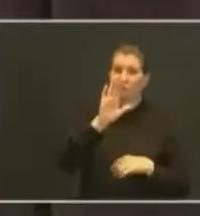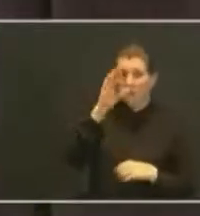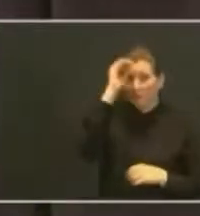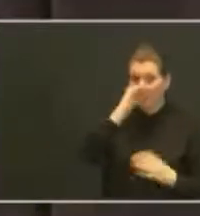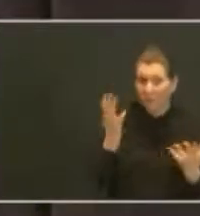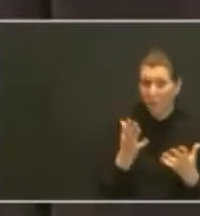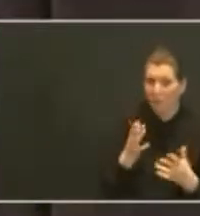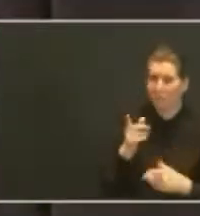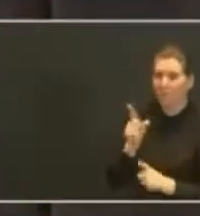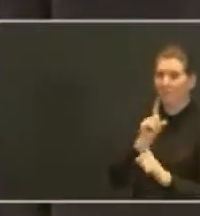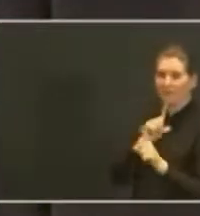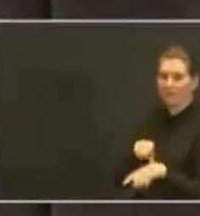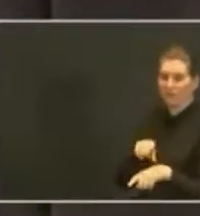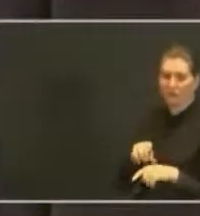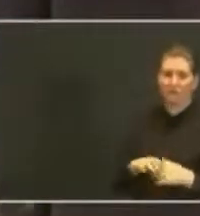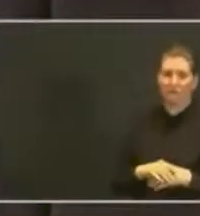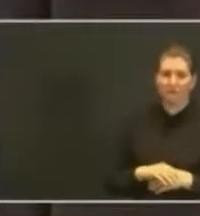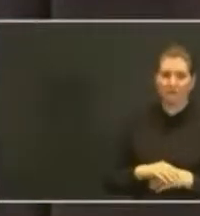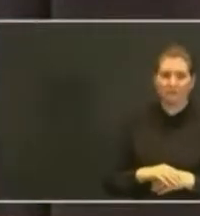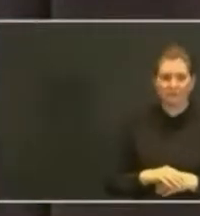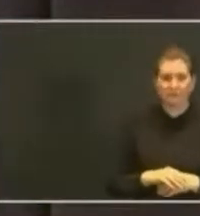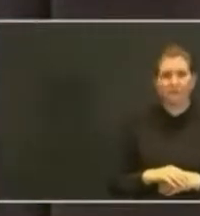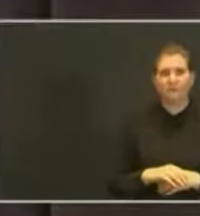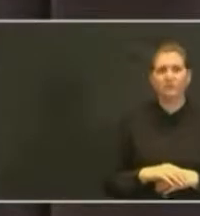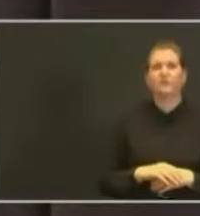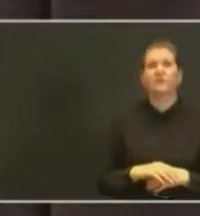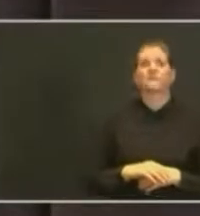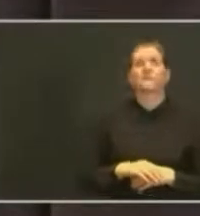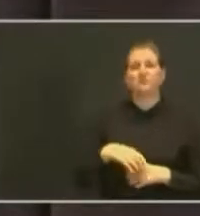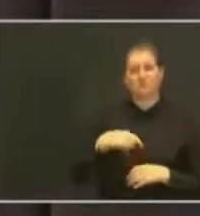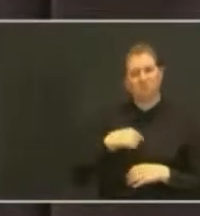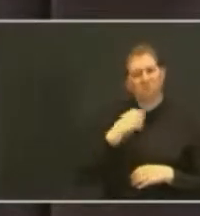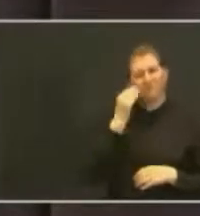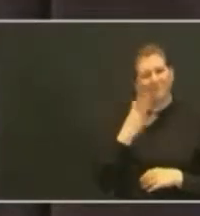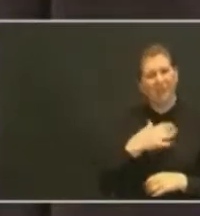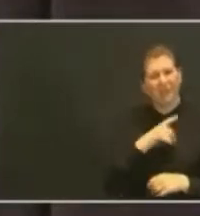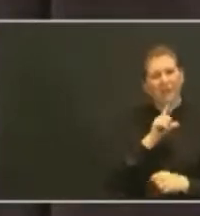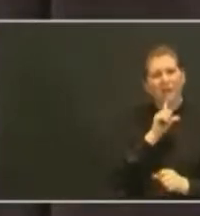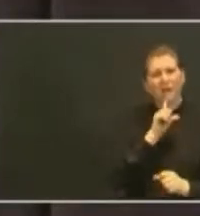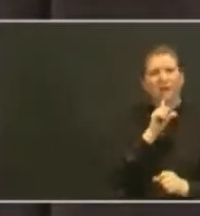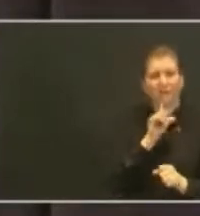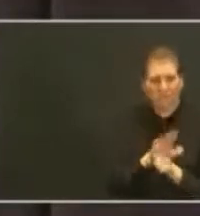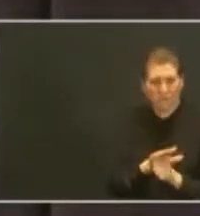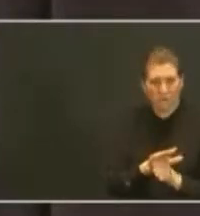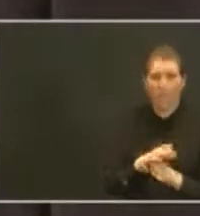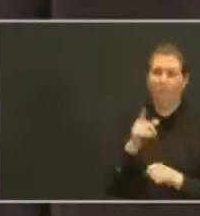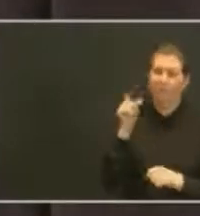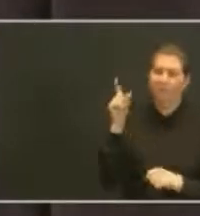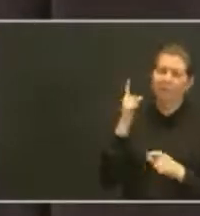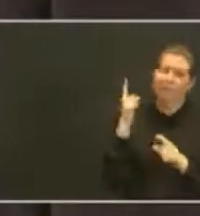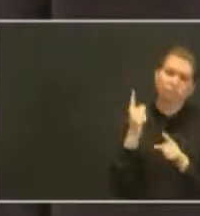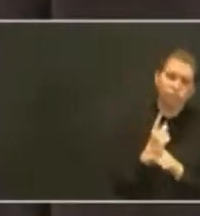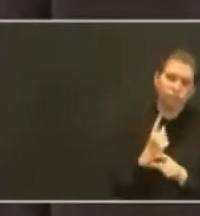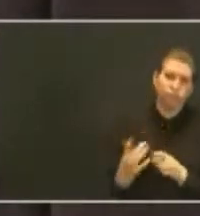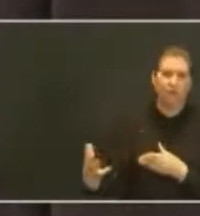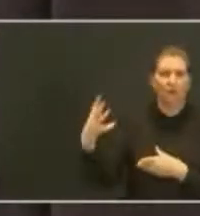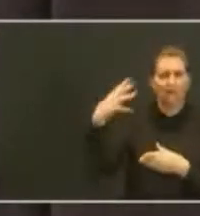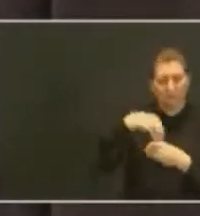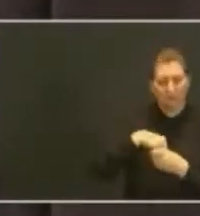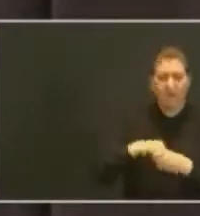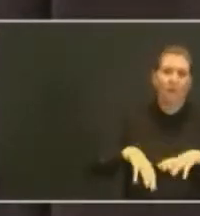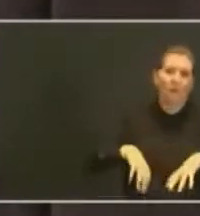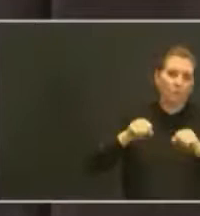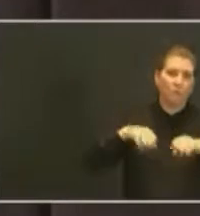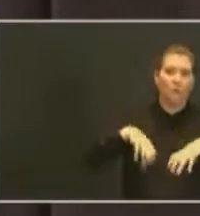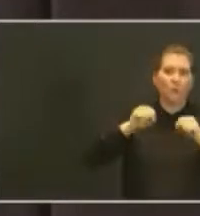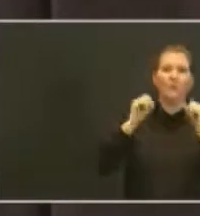confirm, as can my colleagues, that there has been regular involvement given the meetings that we have had on a